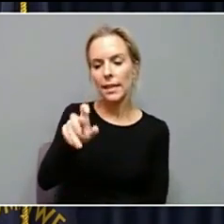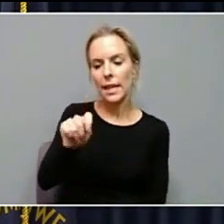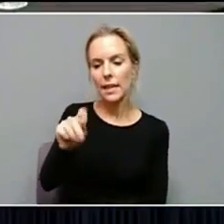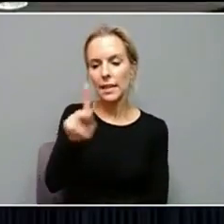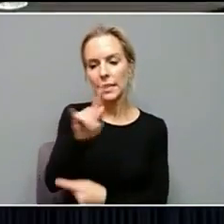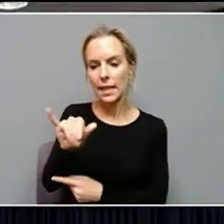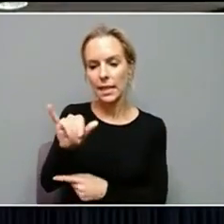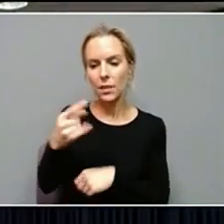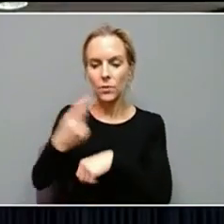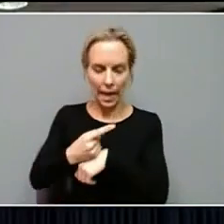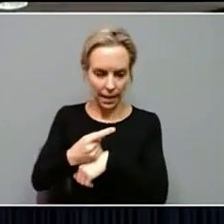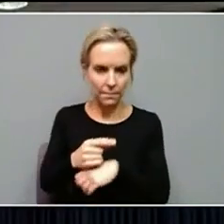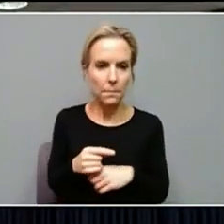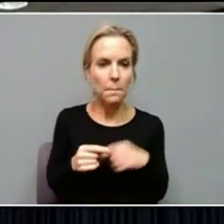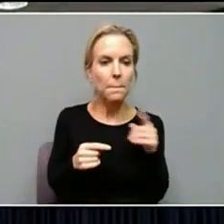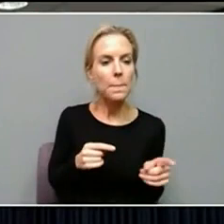Governor.